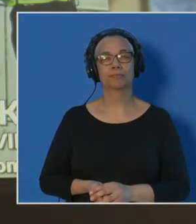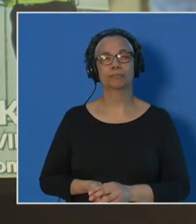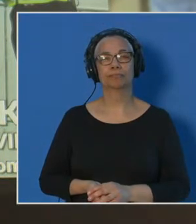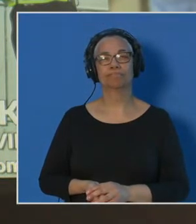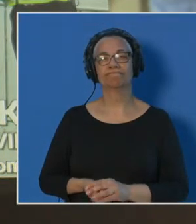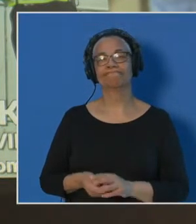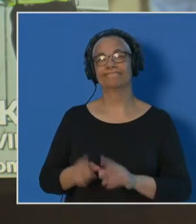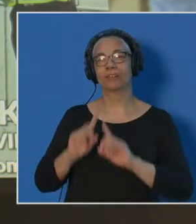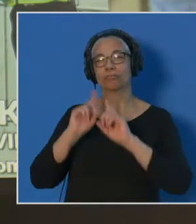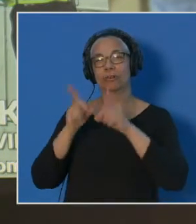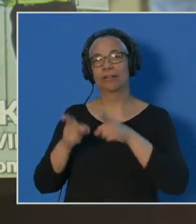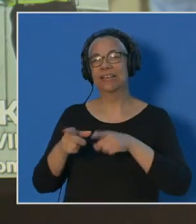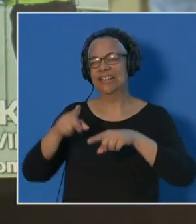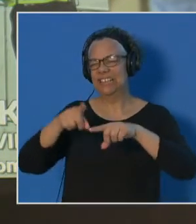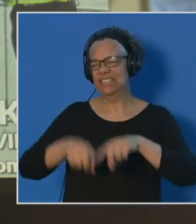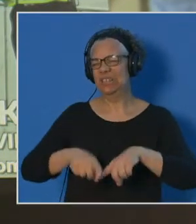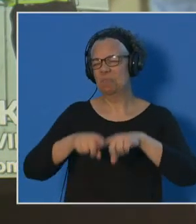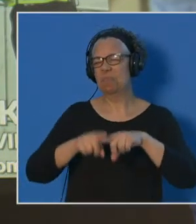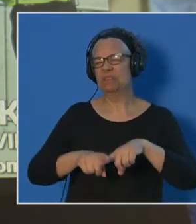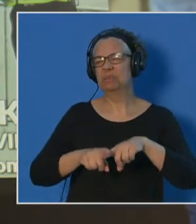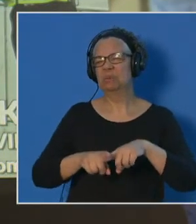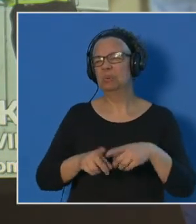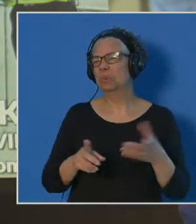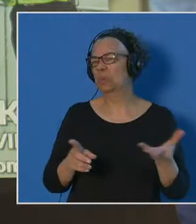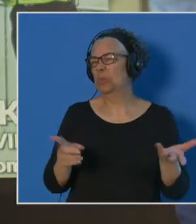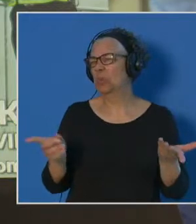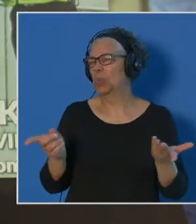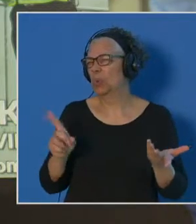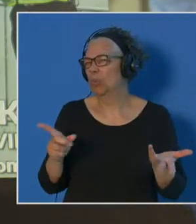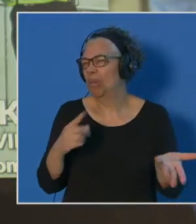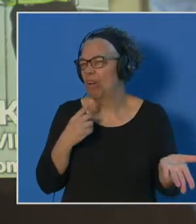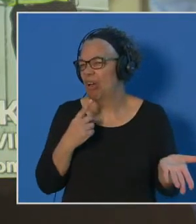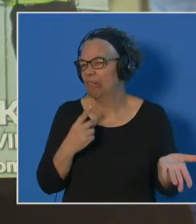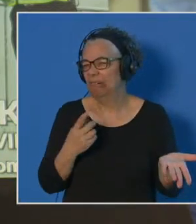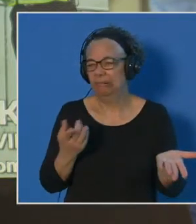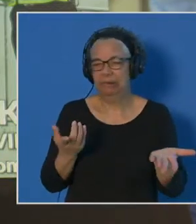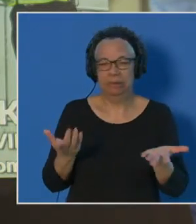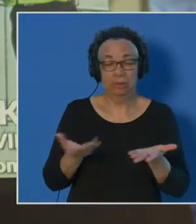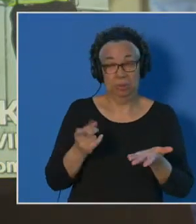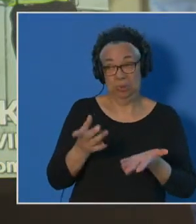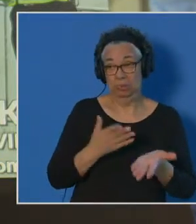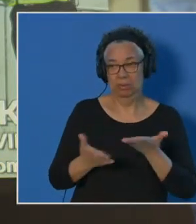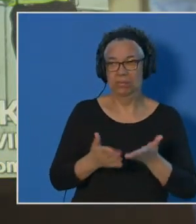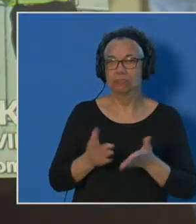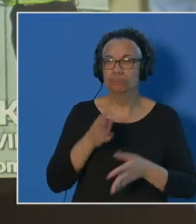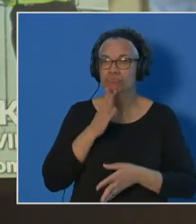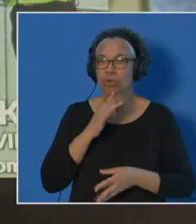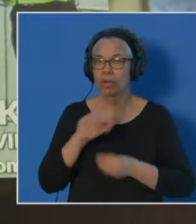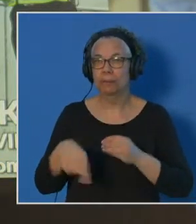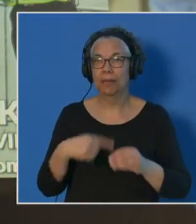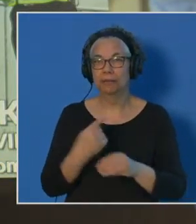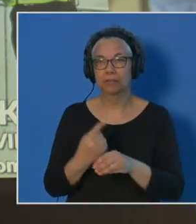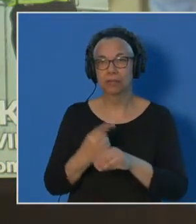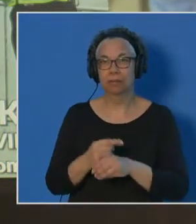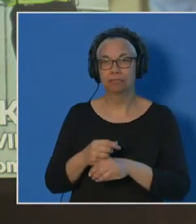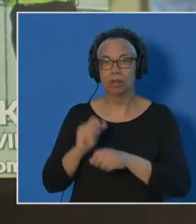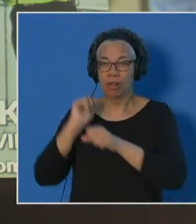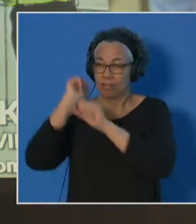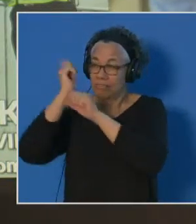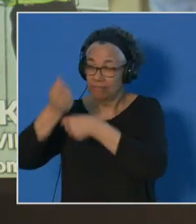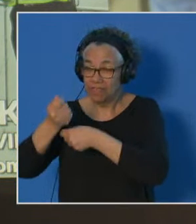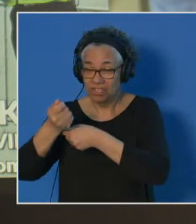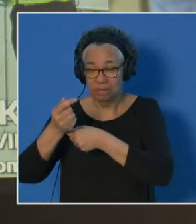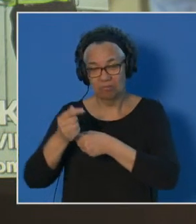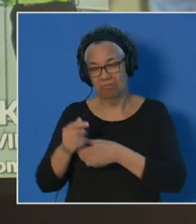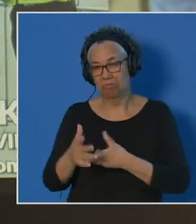It depends on where we are and what particular time. Like you may be talking about the billfish guys, say for example. Most of them will be staying at